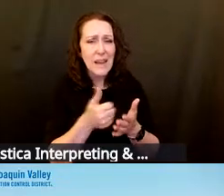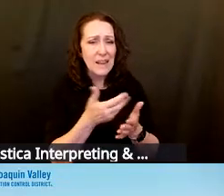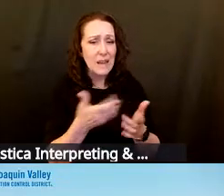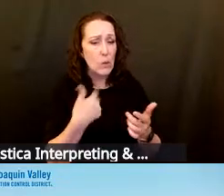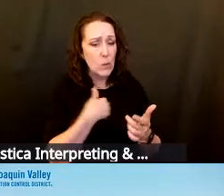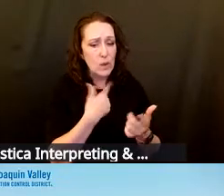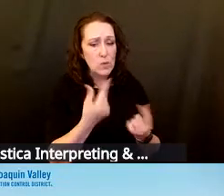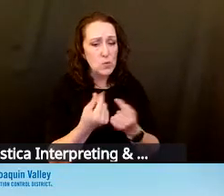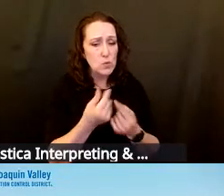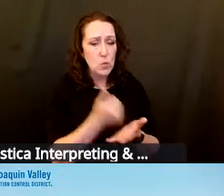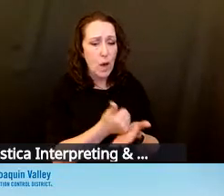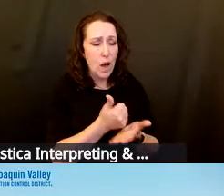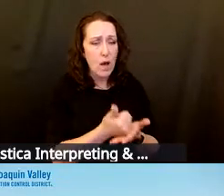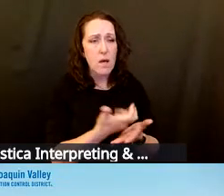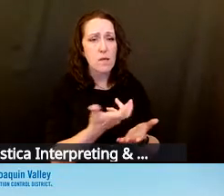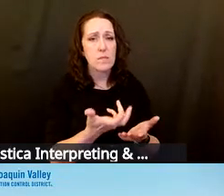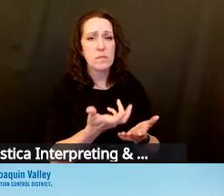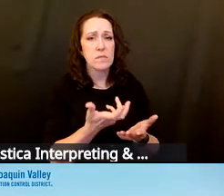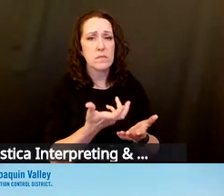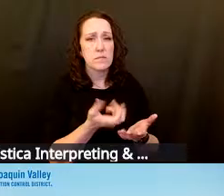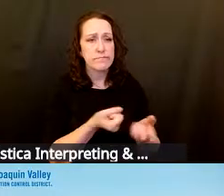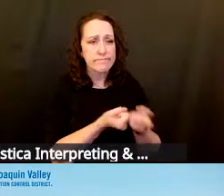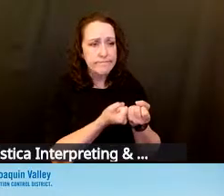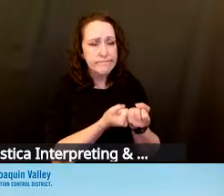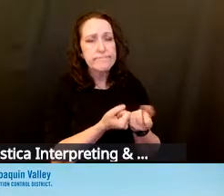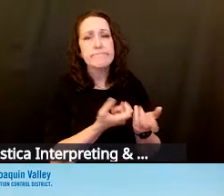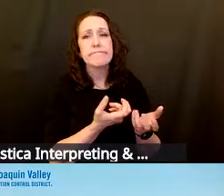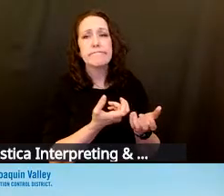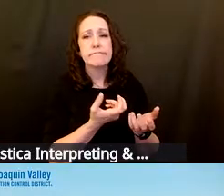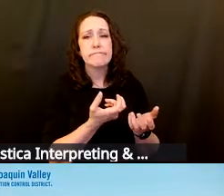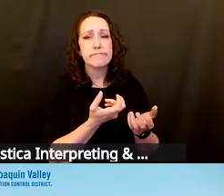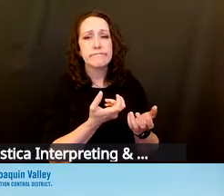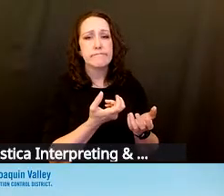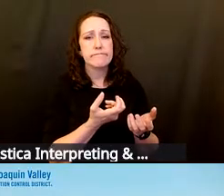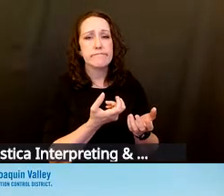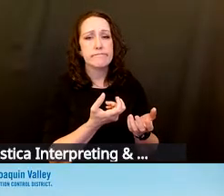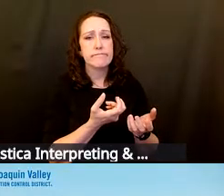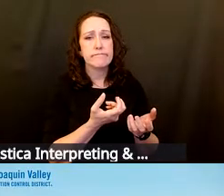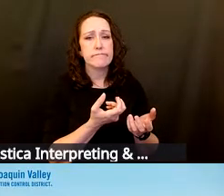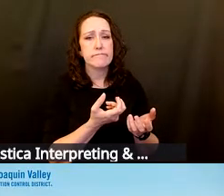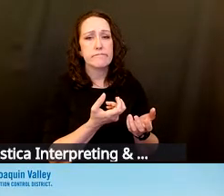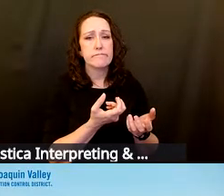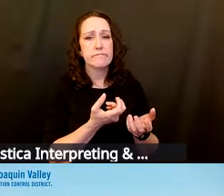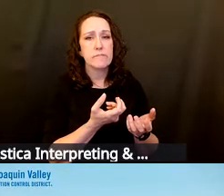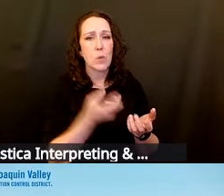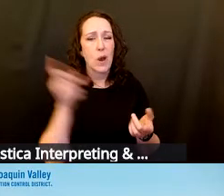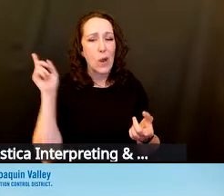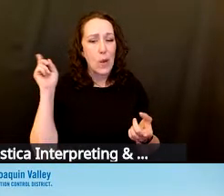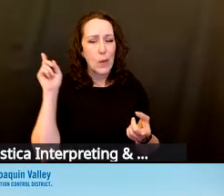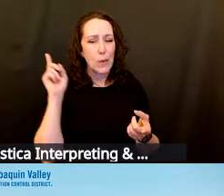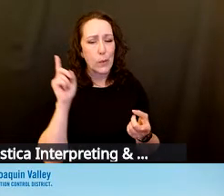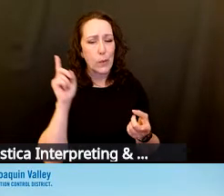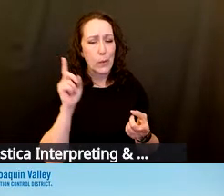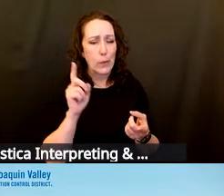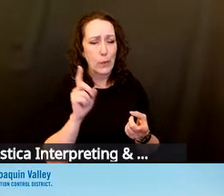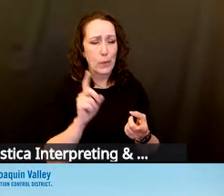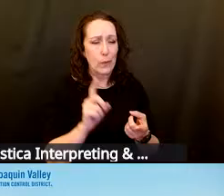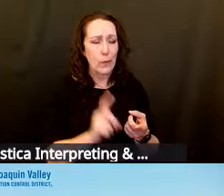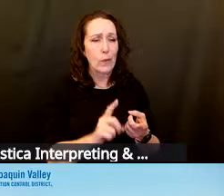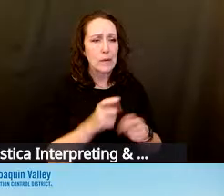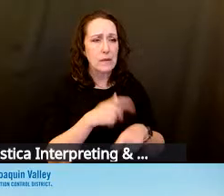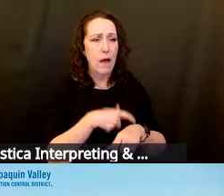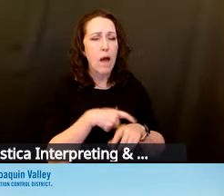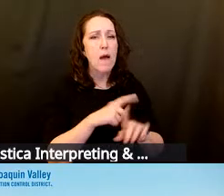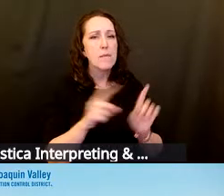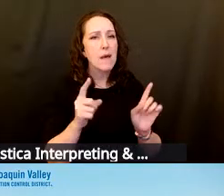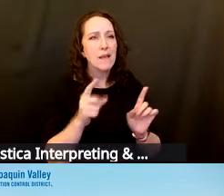help to assist in where because we're winding down, but is there a reason why we're